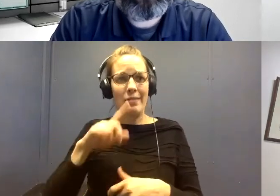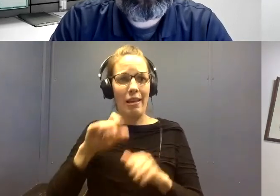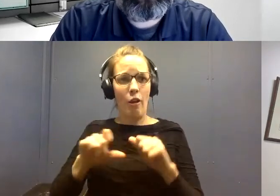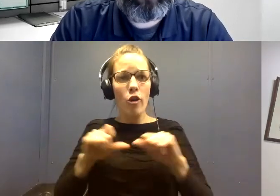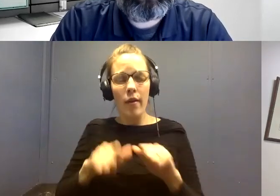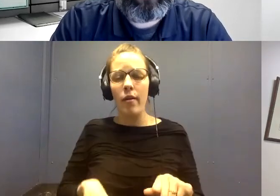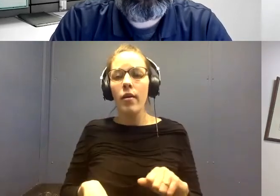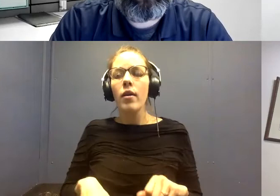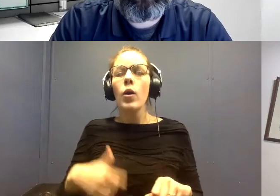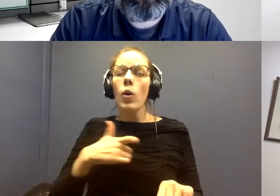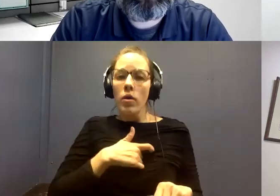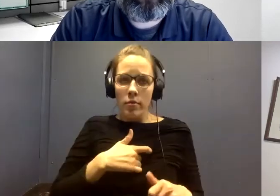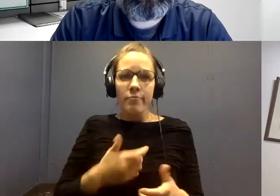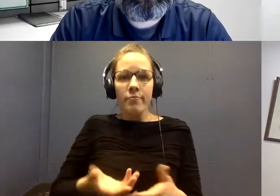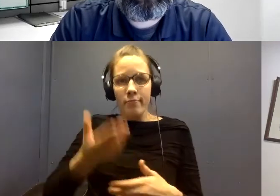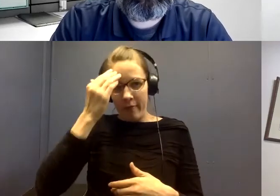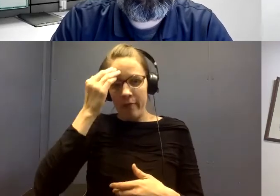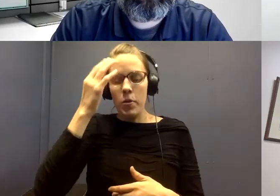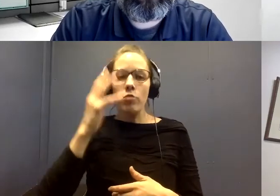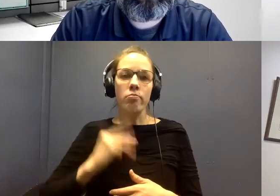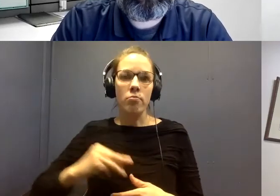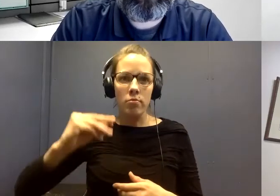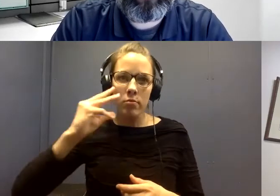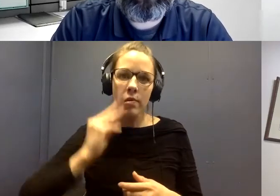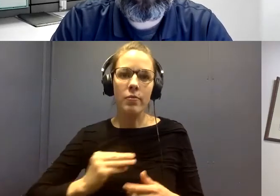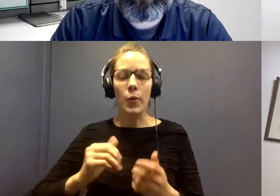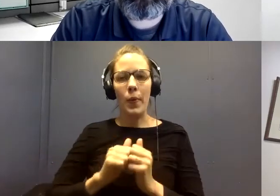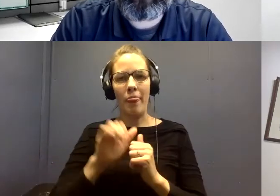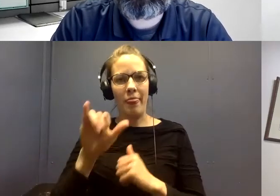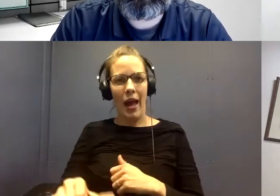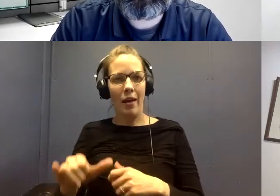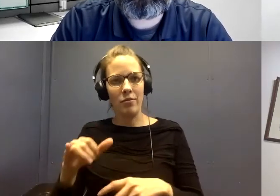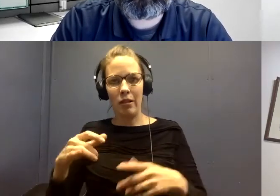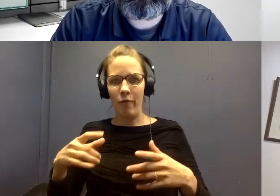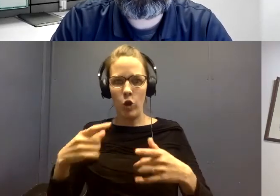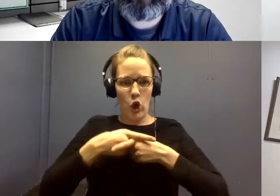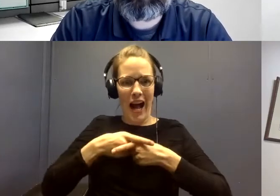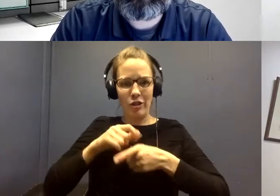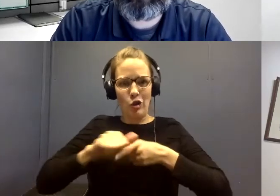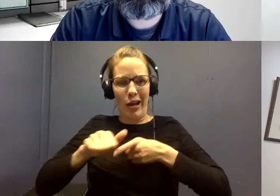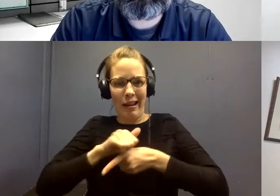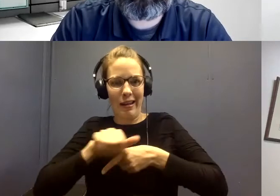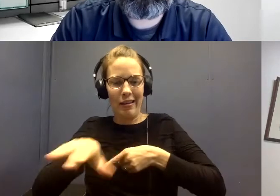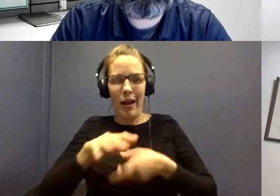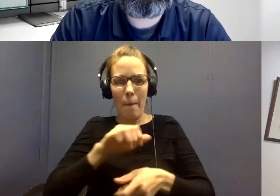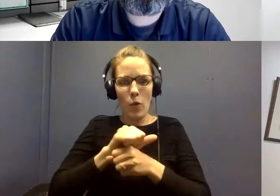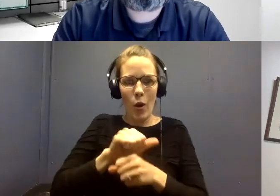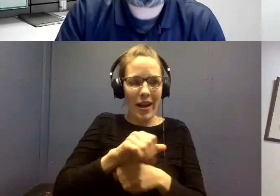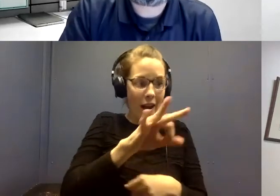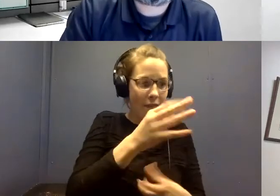We also became very familiar with the position it put us in for cross-training employees in the events of absences